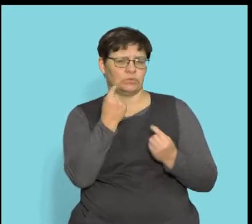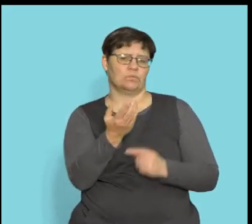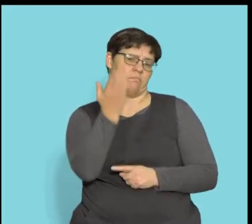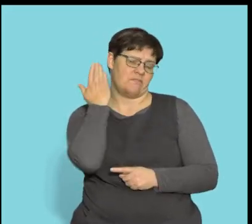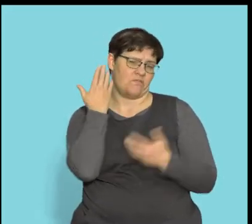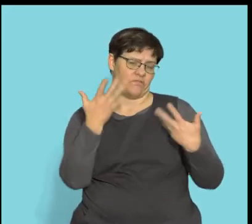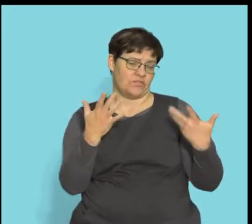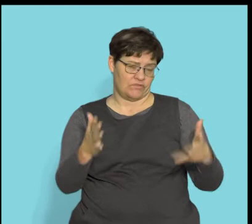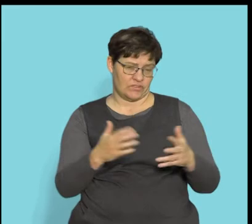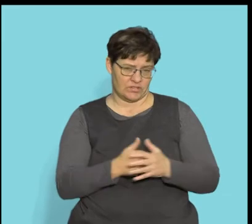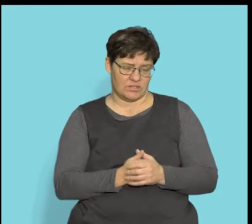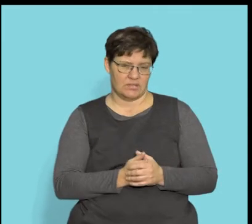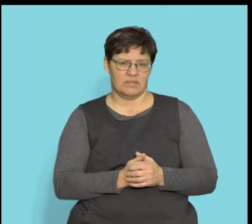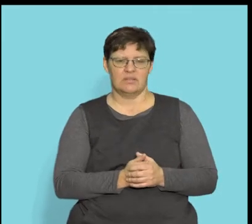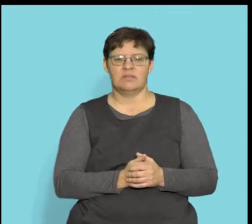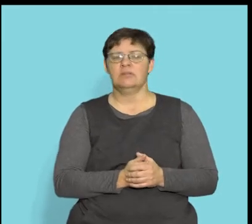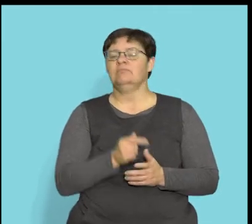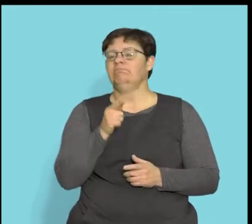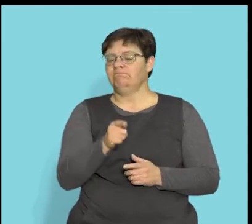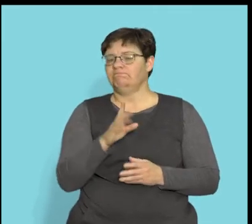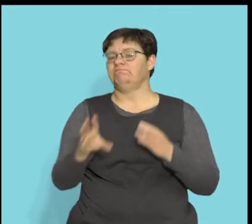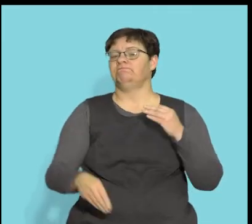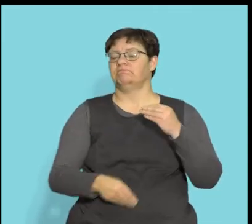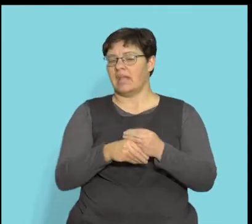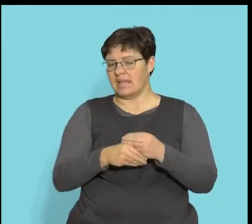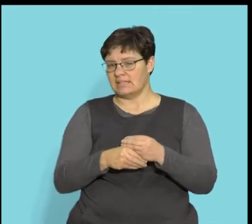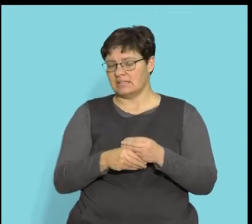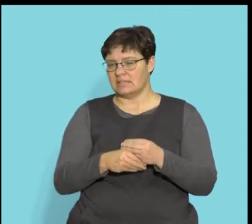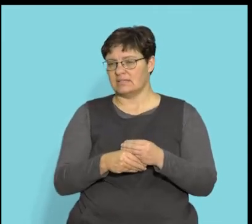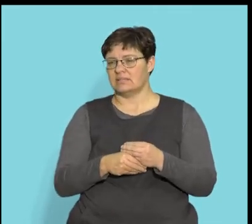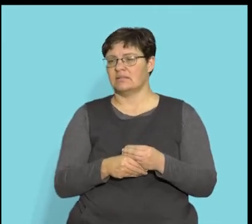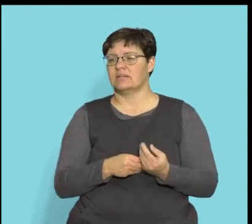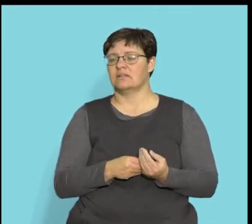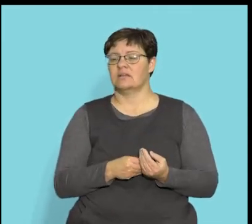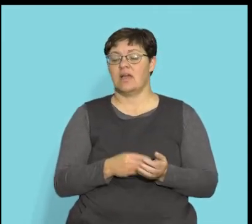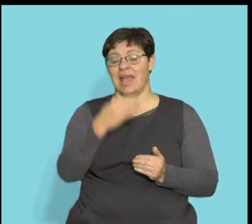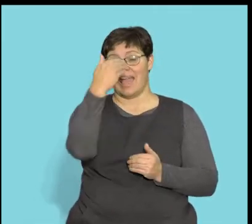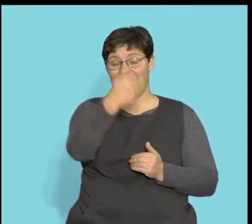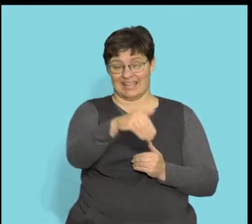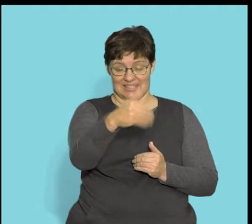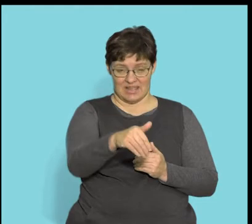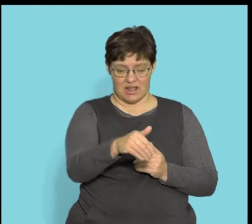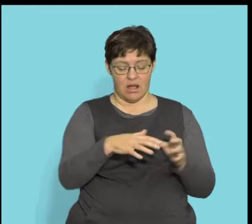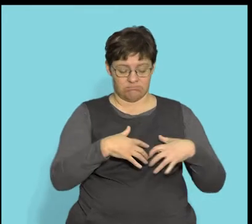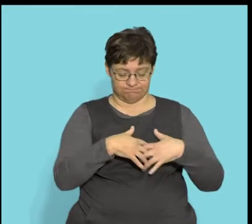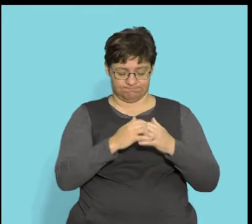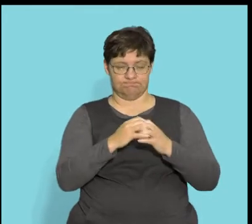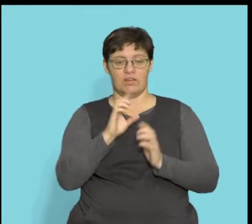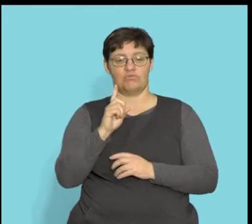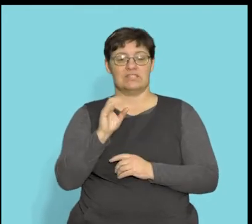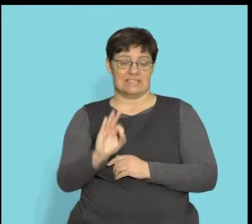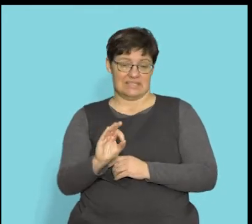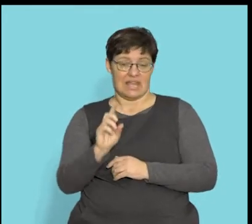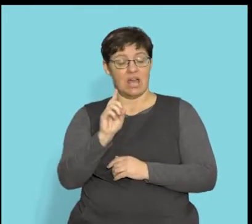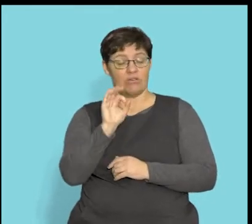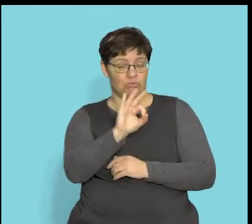in the past. Surface area, we add together the exterior shapes that make up the